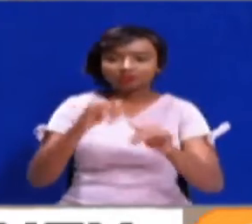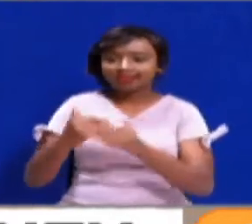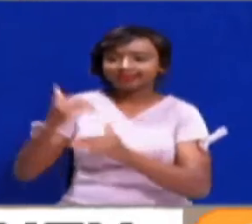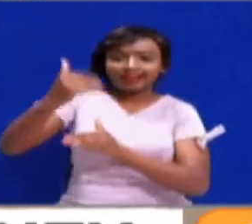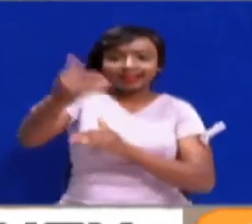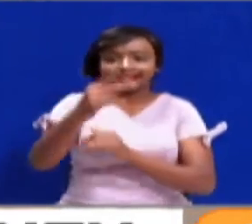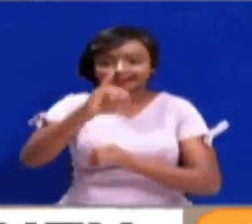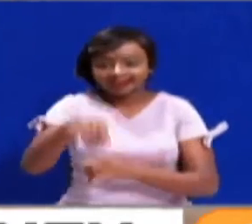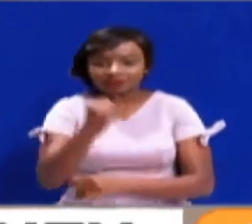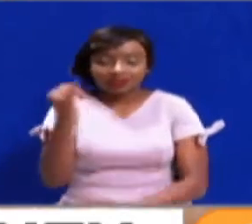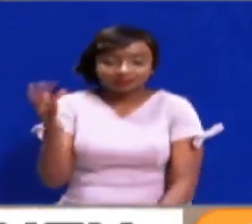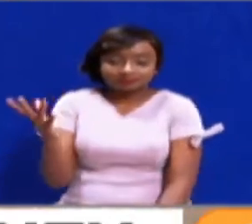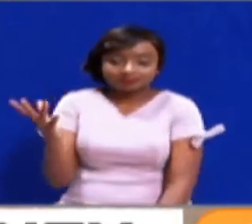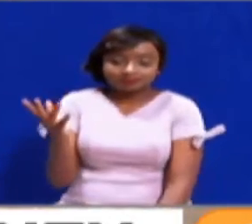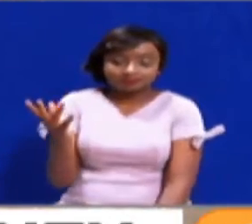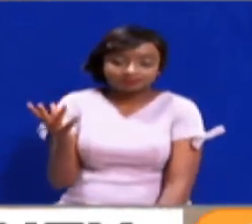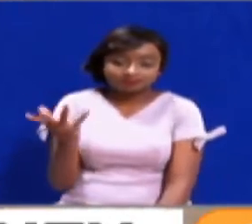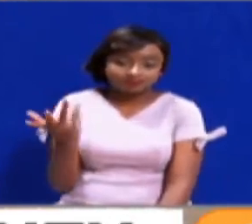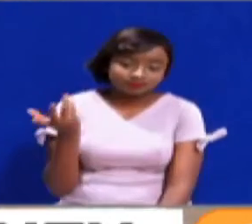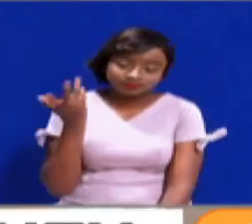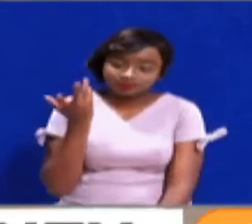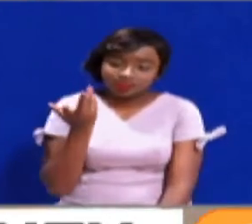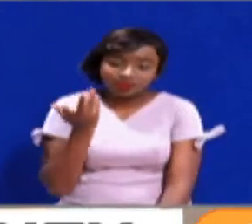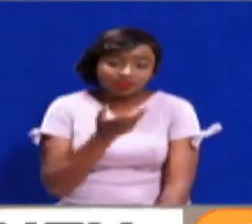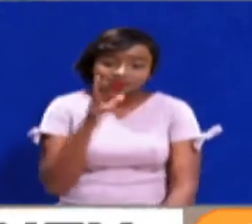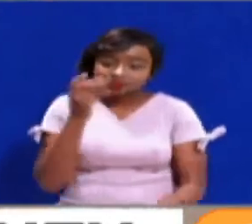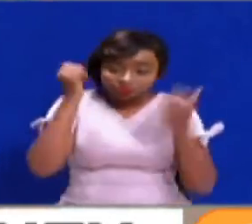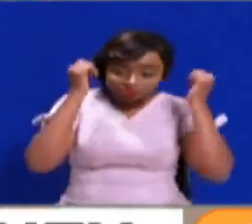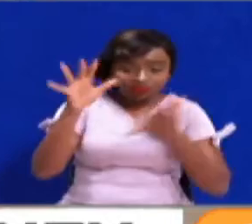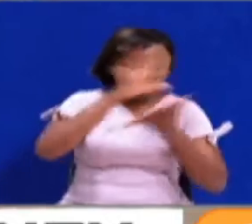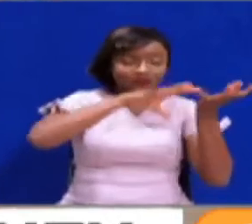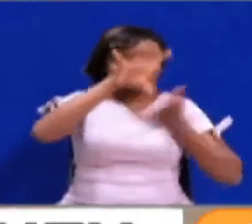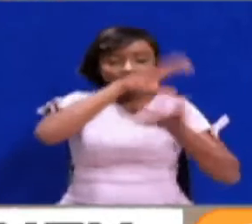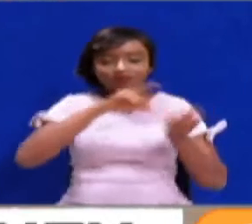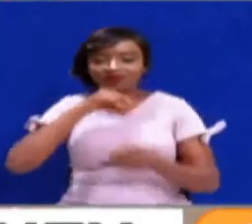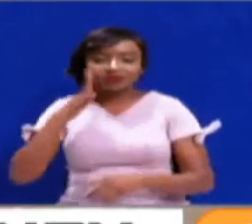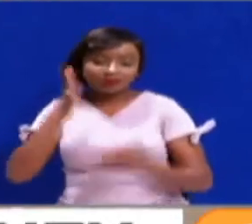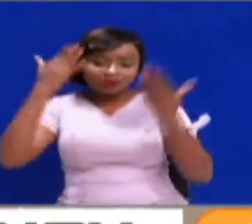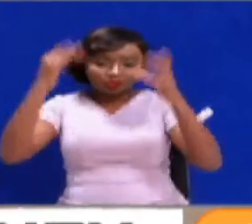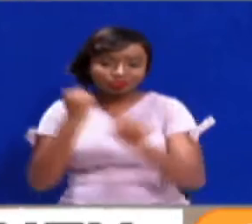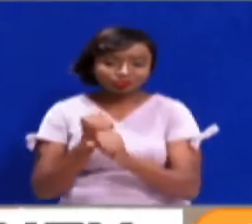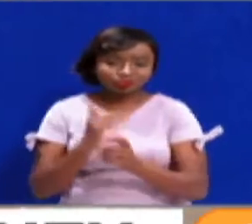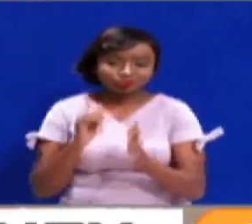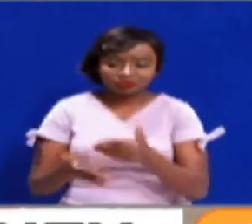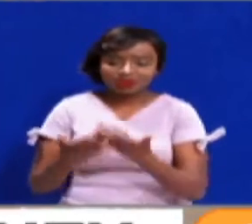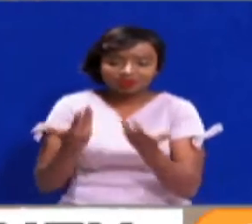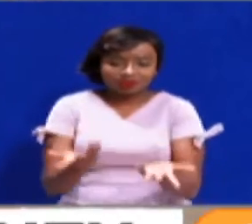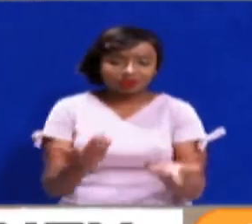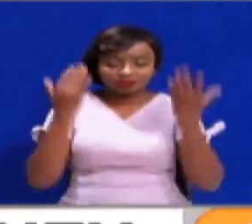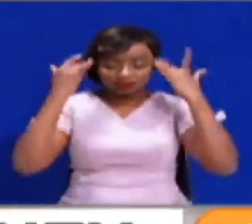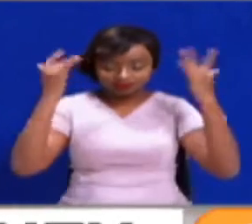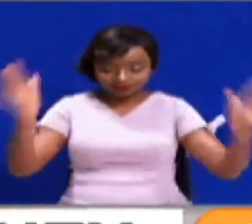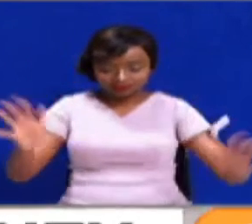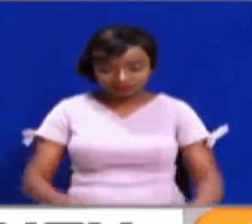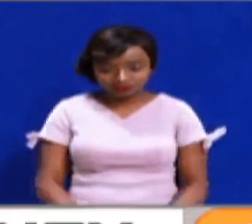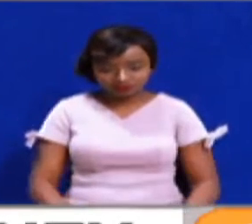not be able to do this, everyone is at wit's end. Students are confused. Parents are unsure what to do about the situation, Joe. I don't know.